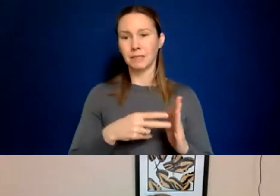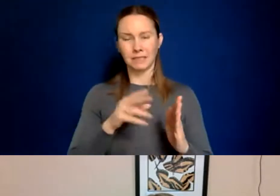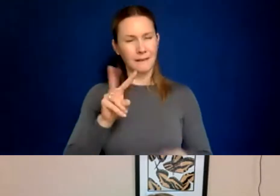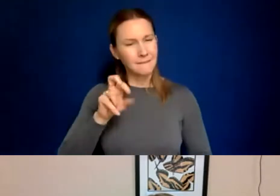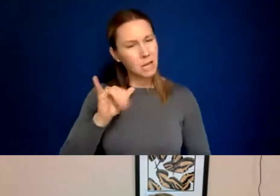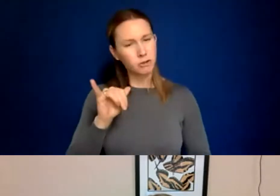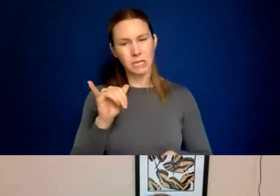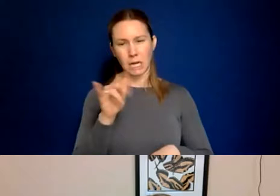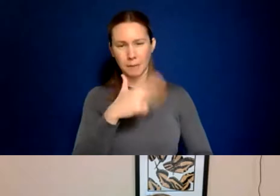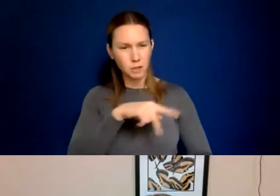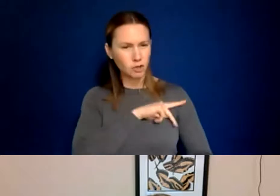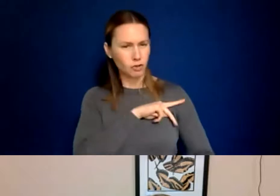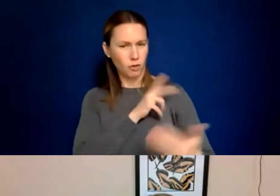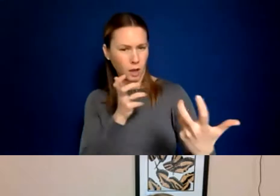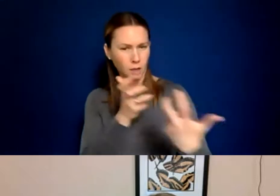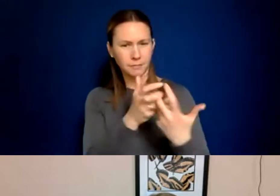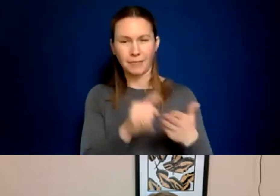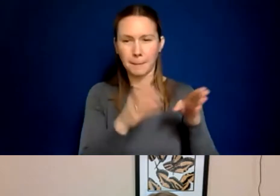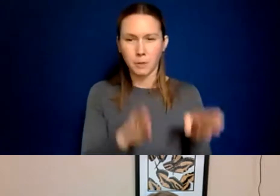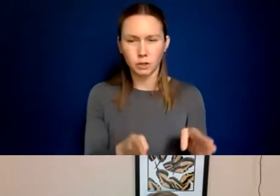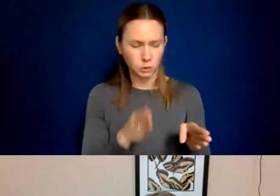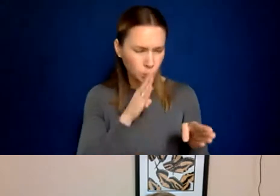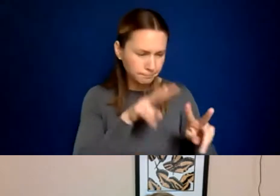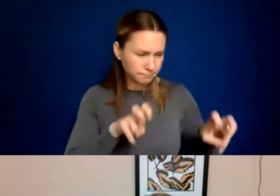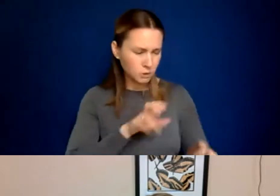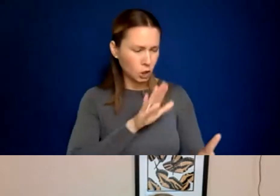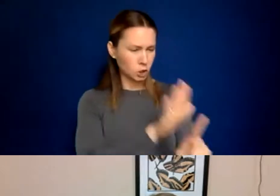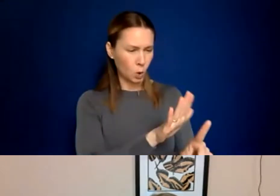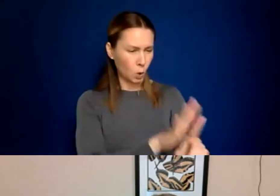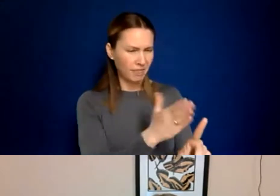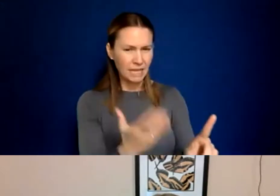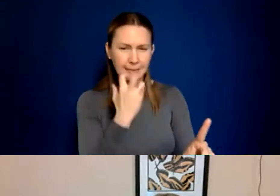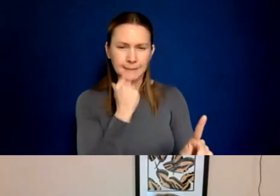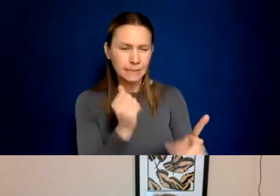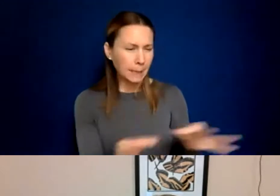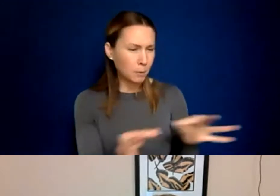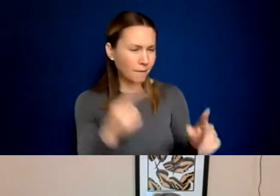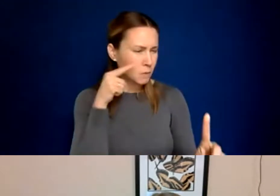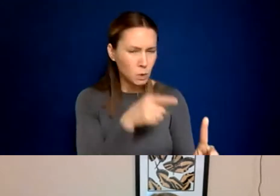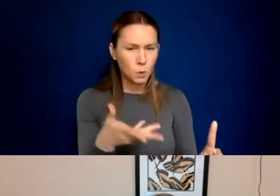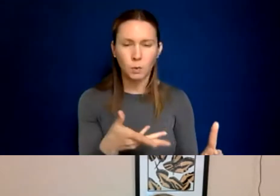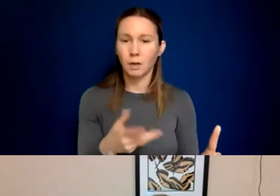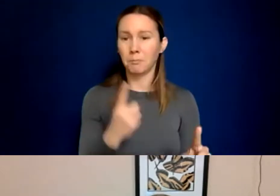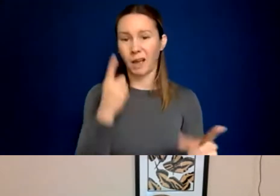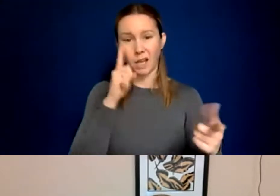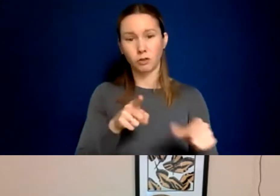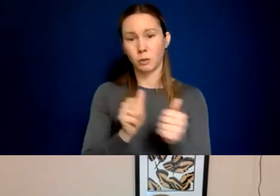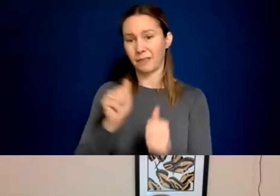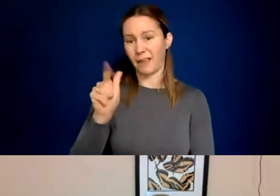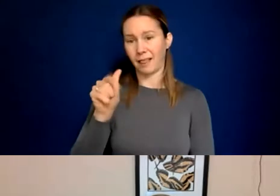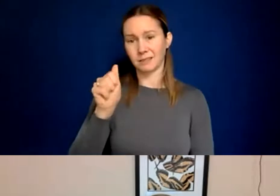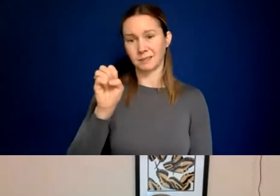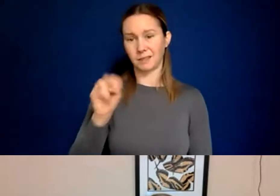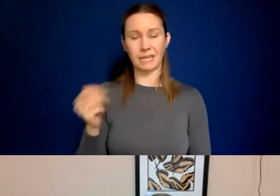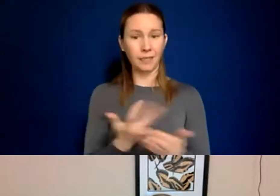to just the person. So kind of really breaking down what's important to them. But I agree with Alison, anything that you can involve all the senses too would